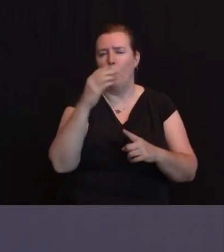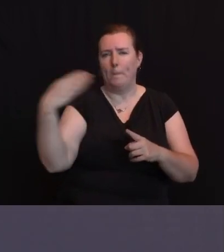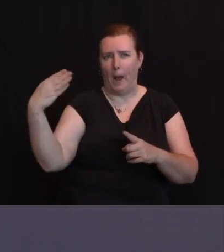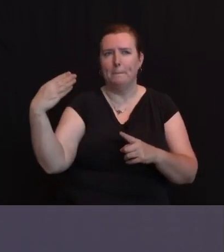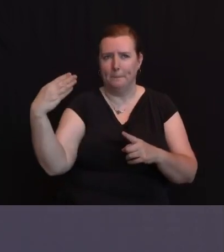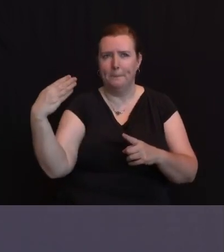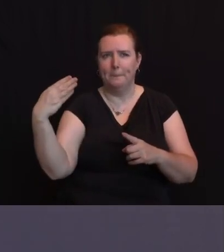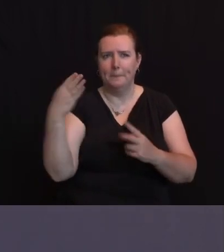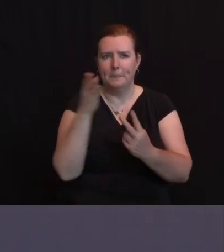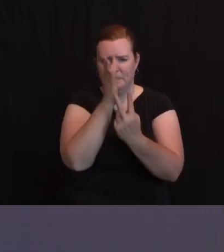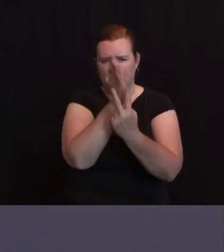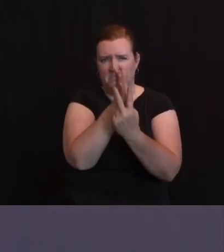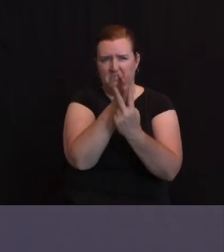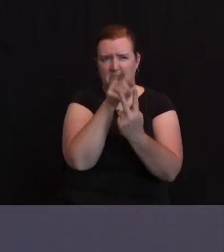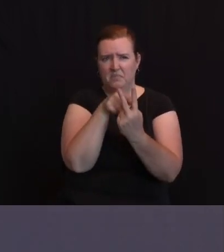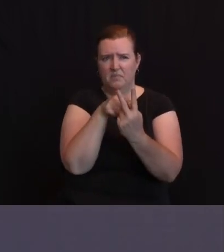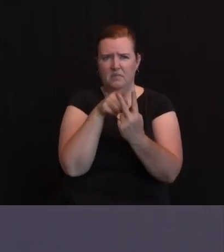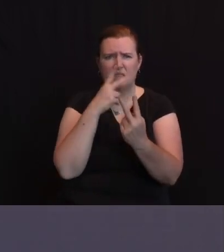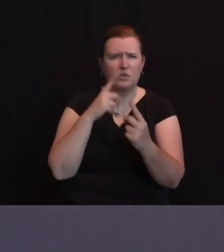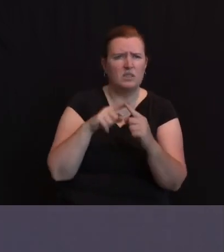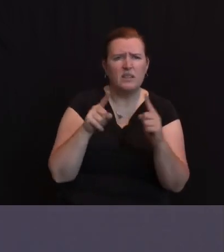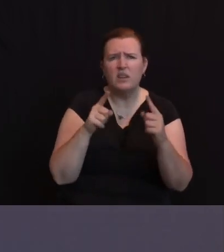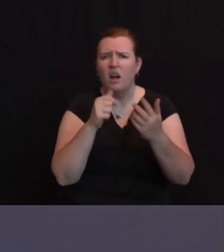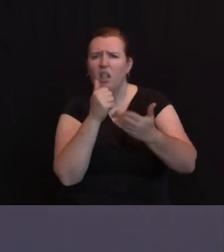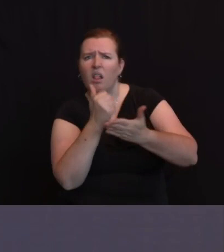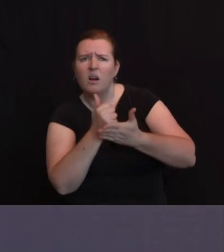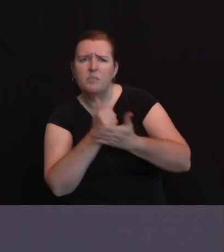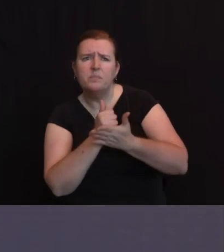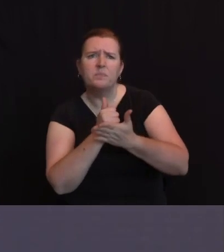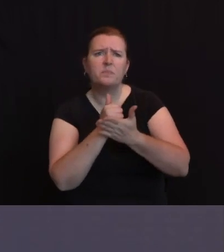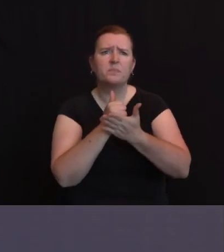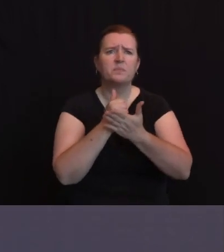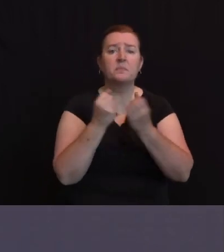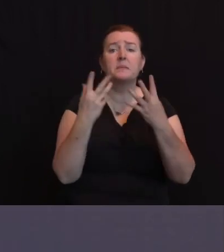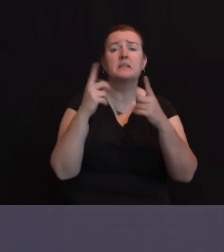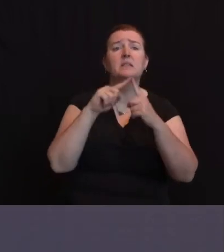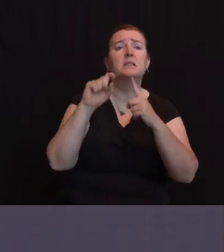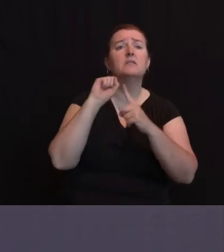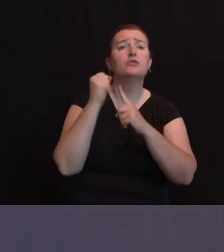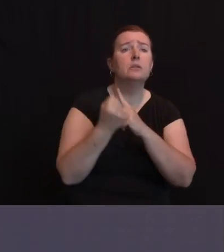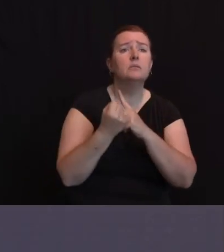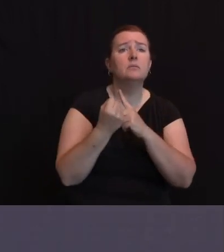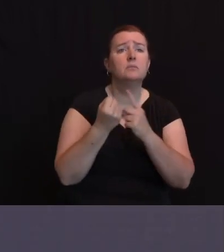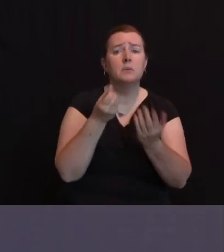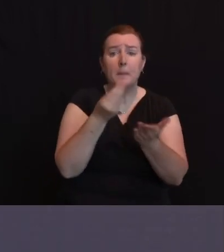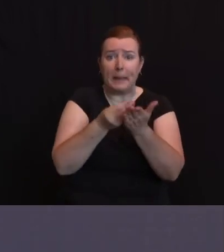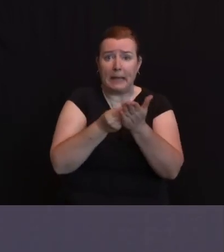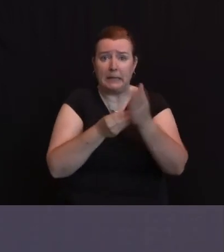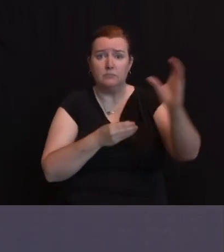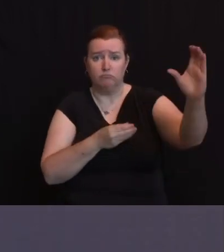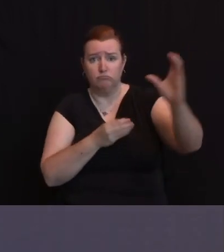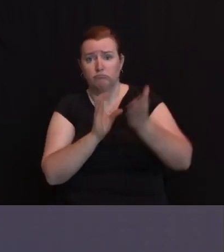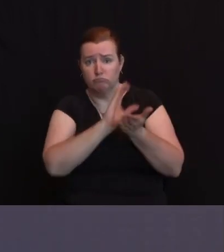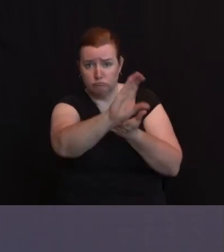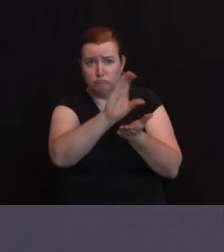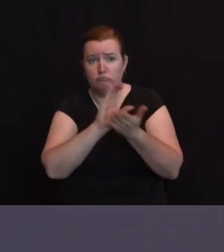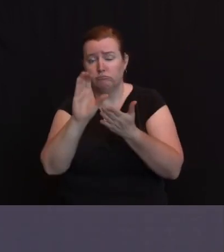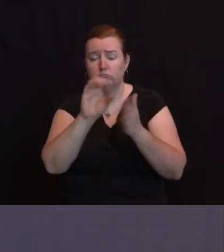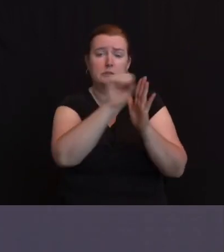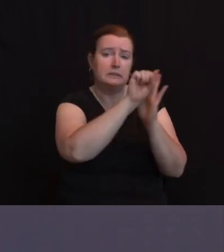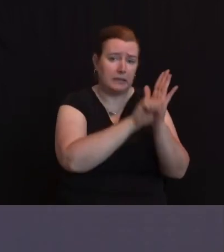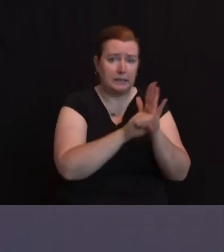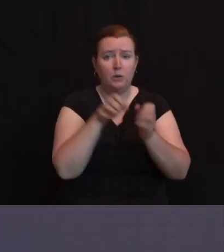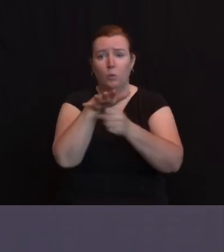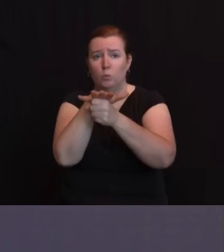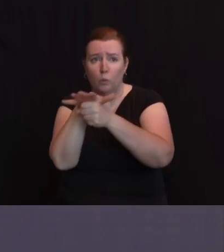was the difference maker. In overwhelming amount of cases, it was they put money into state and local entities who in turn were able to